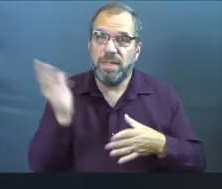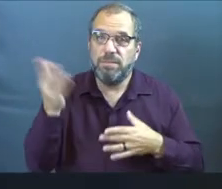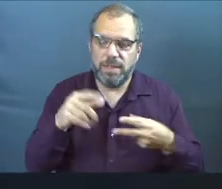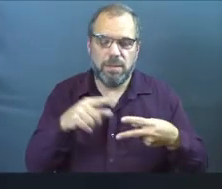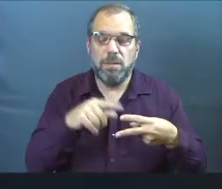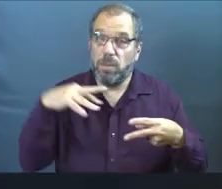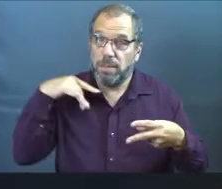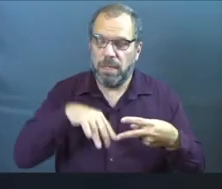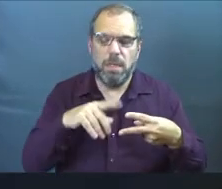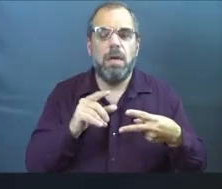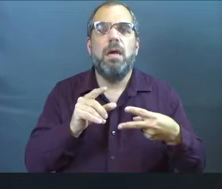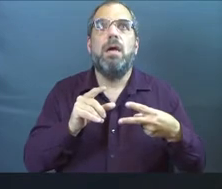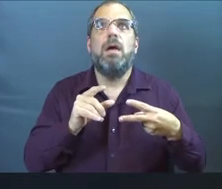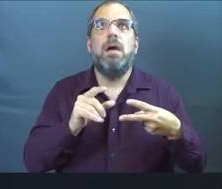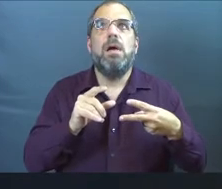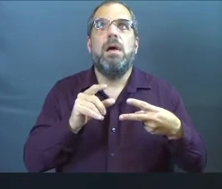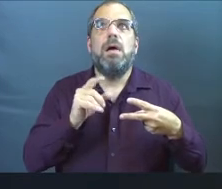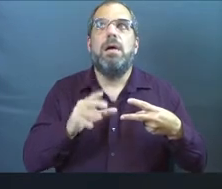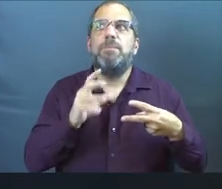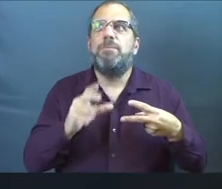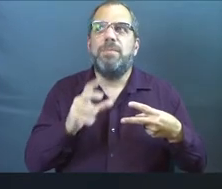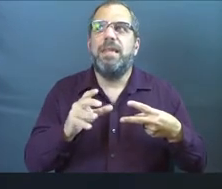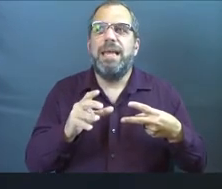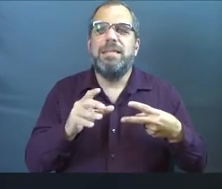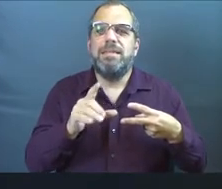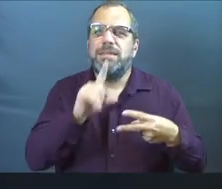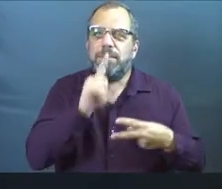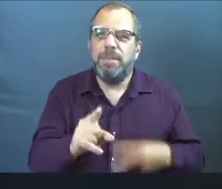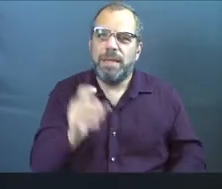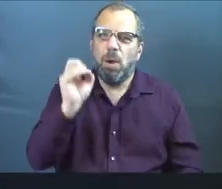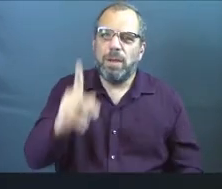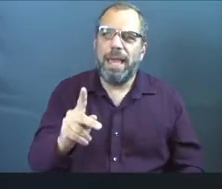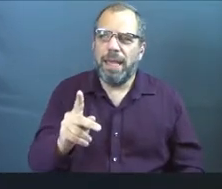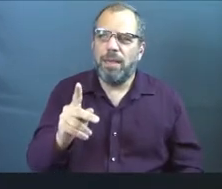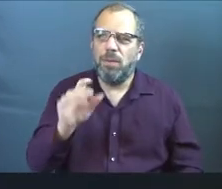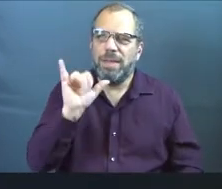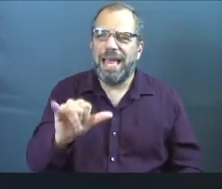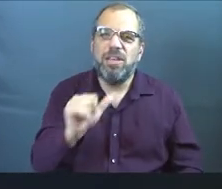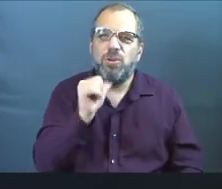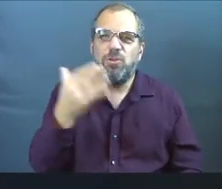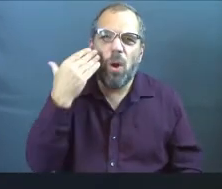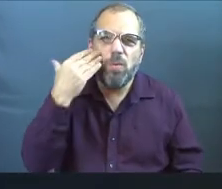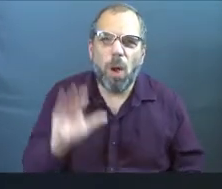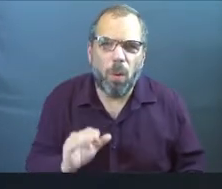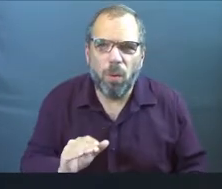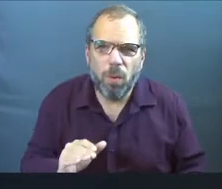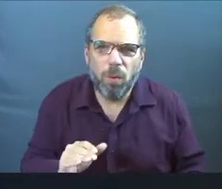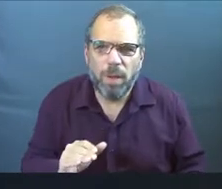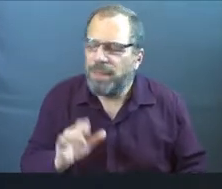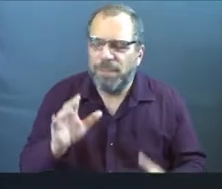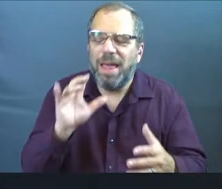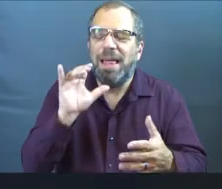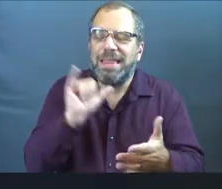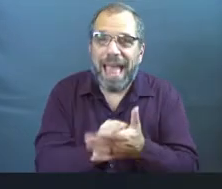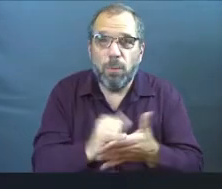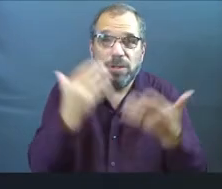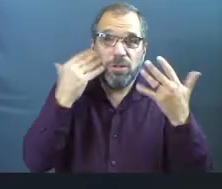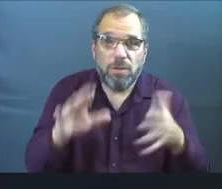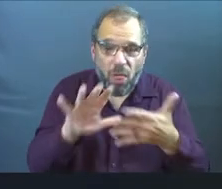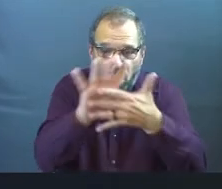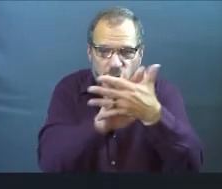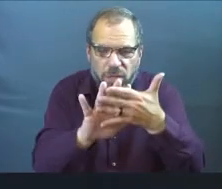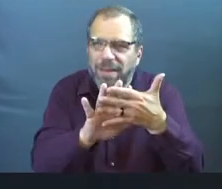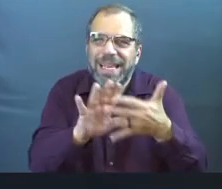message, and it's just to be okay with the unknown. These conversations, again, there is a lot of